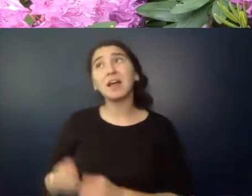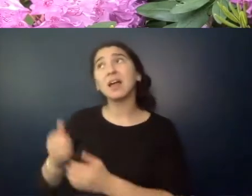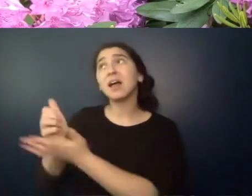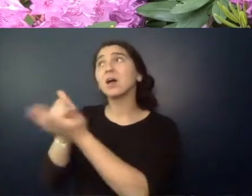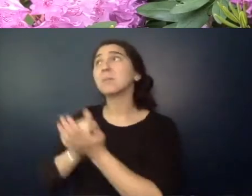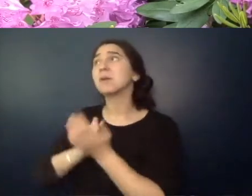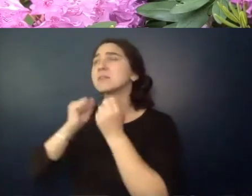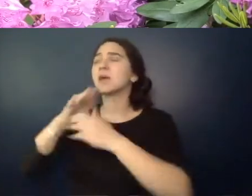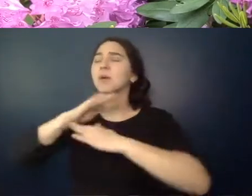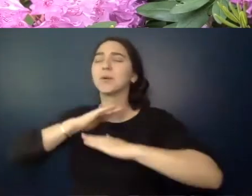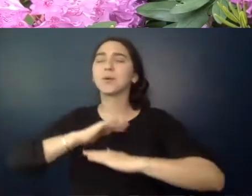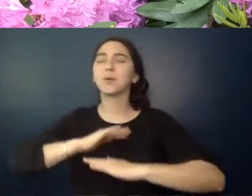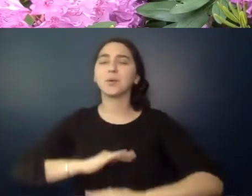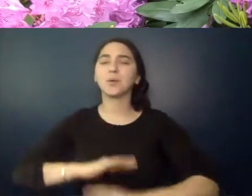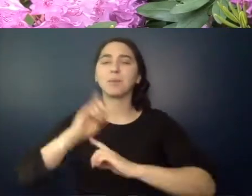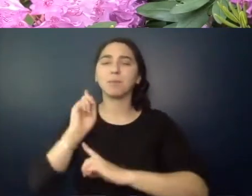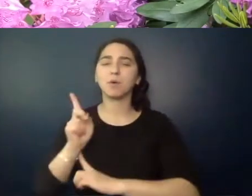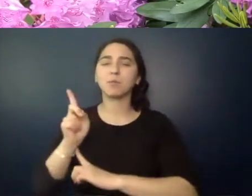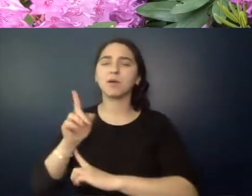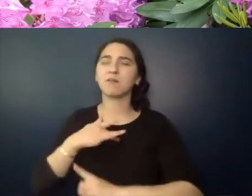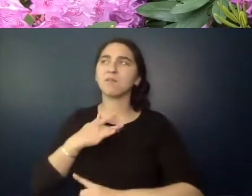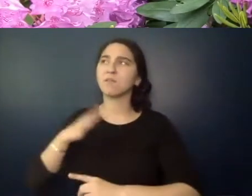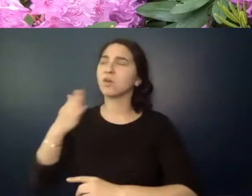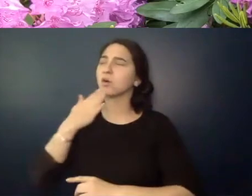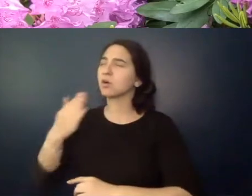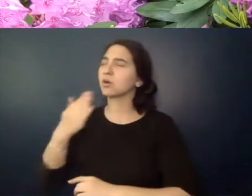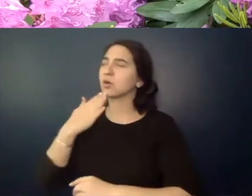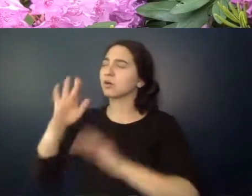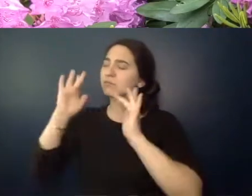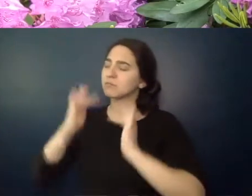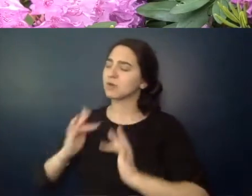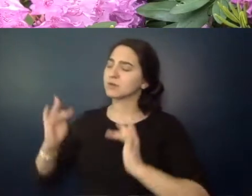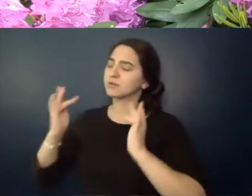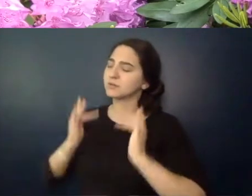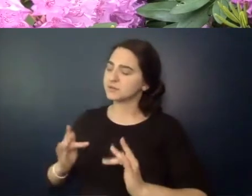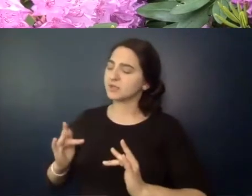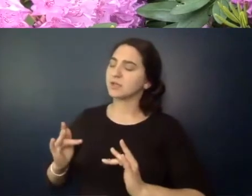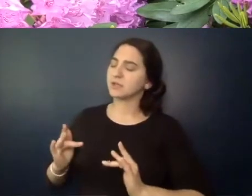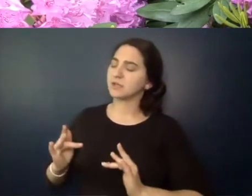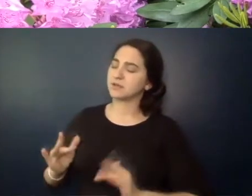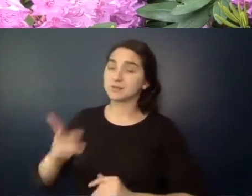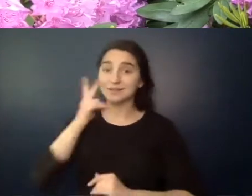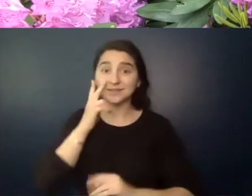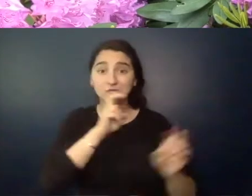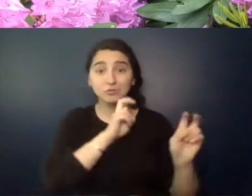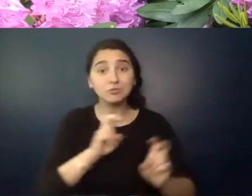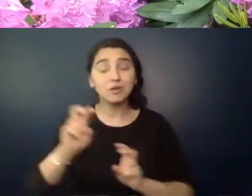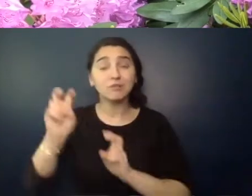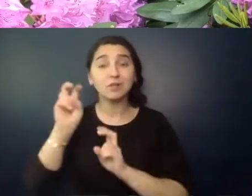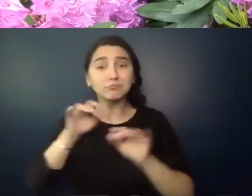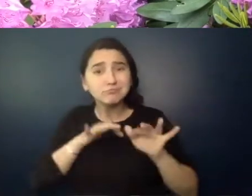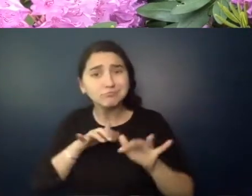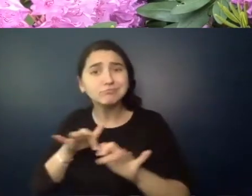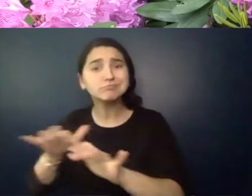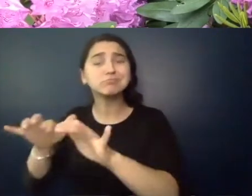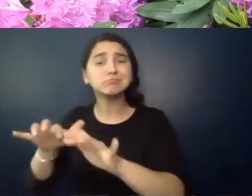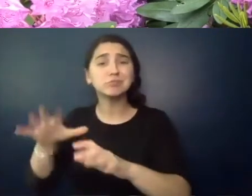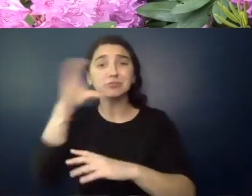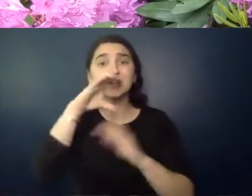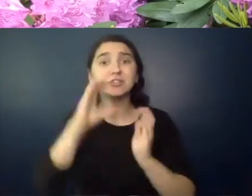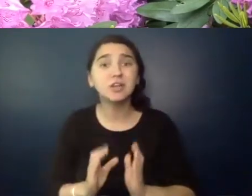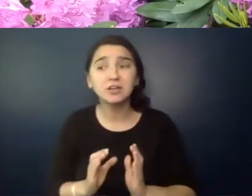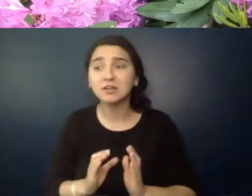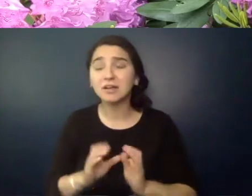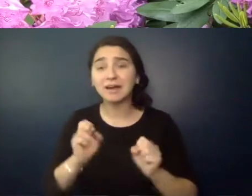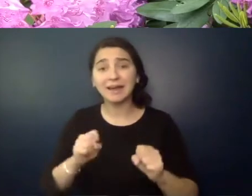Help us to rest in this moment in your goodness and your mercy, to safeguard with love and compassion the traveler,